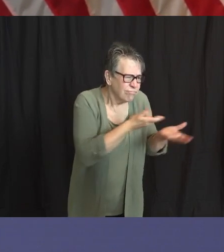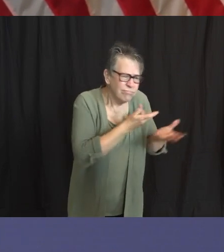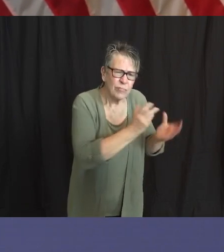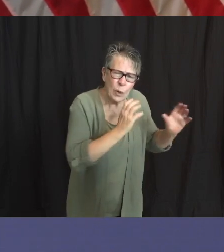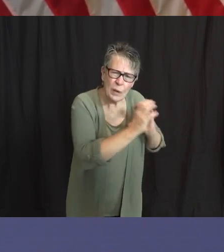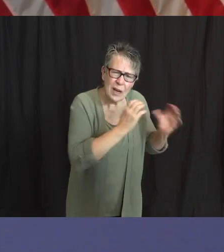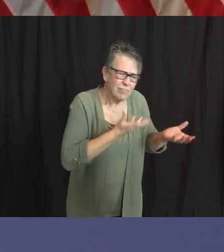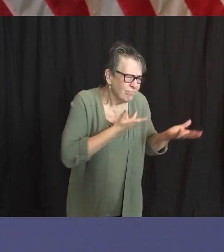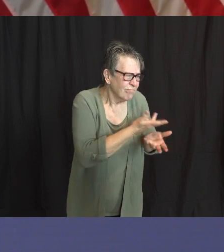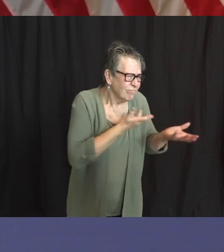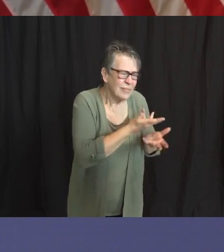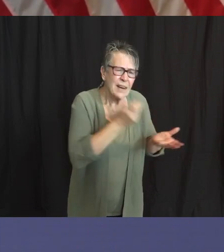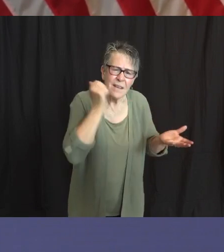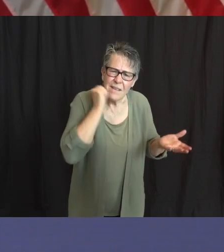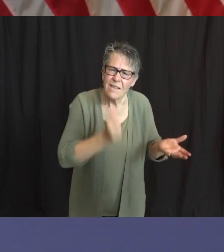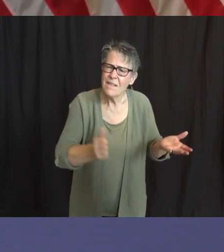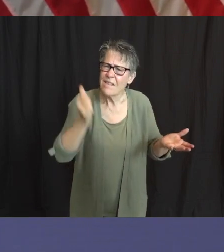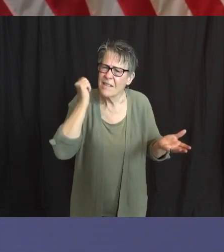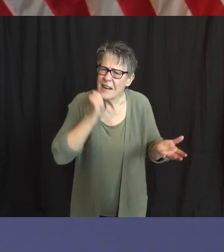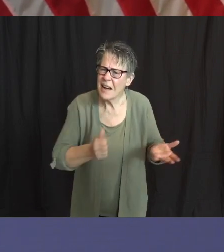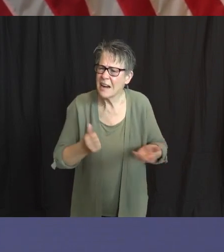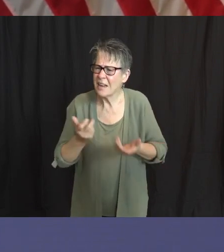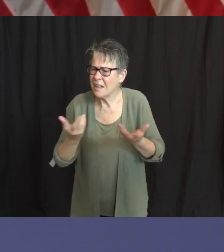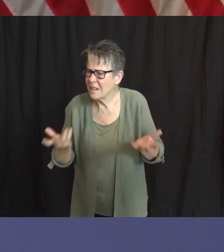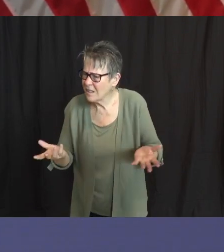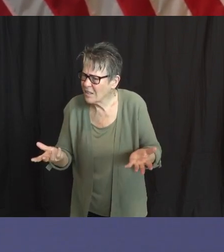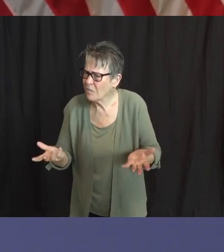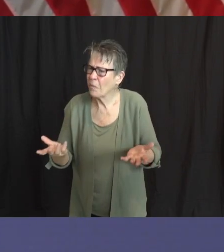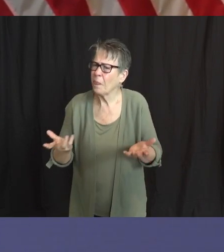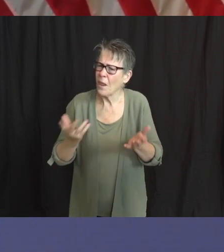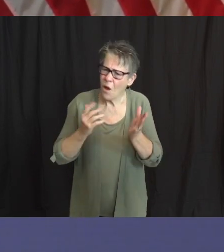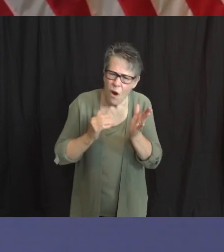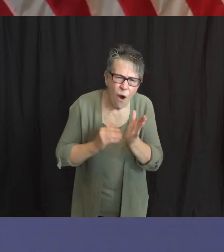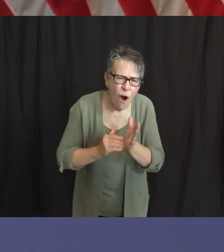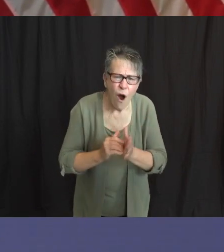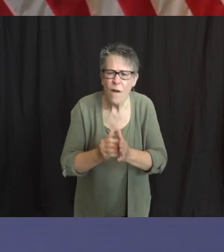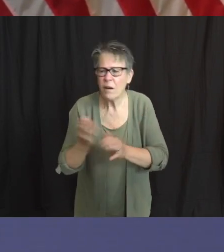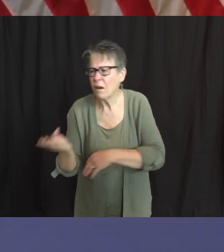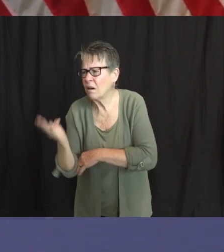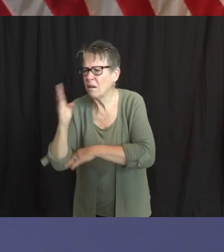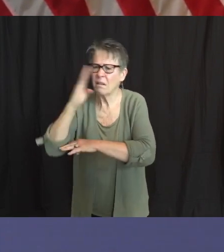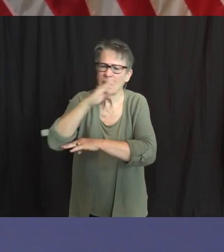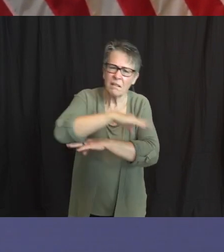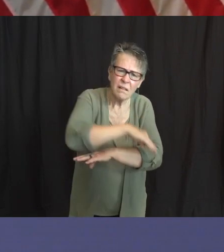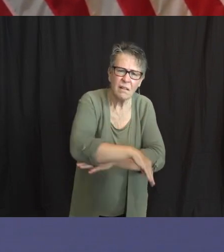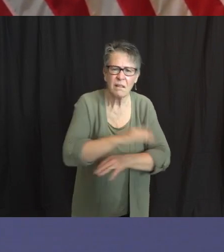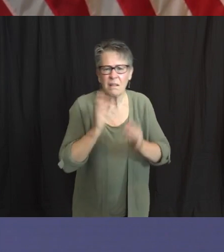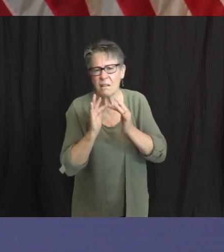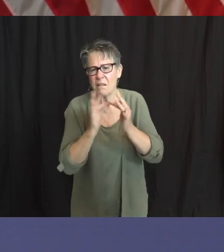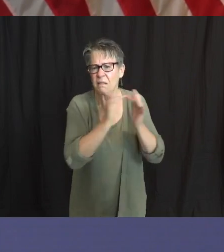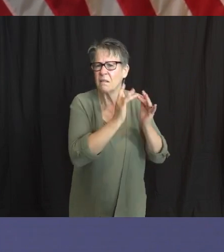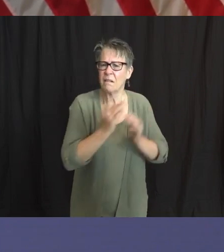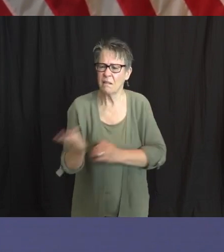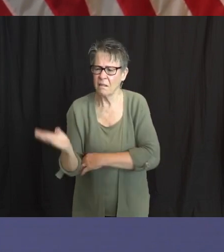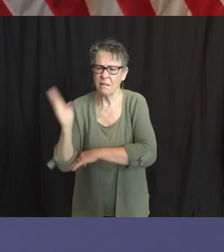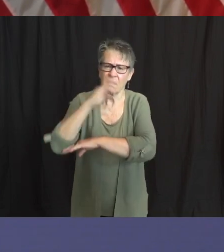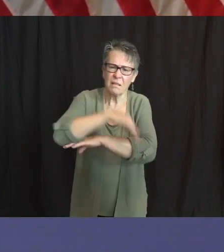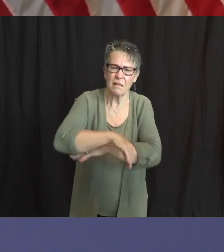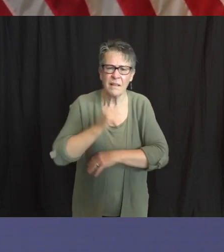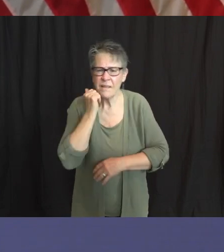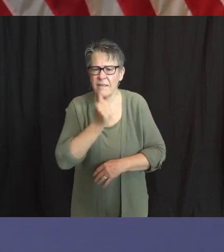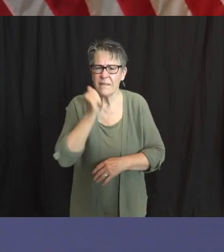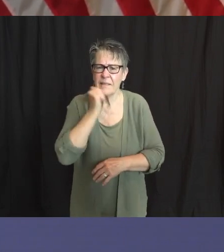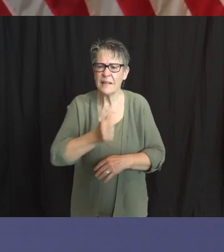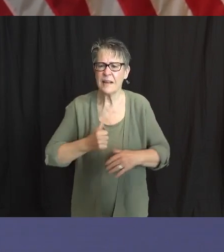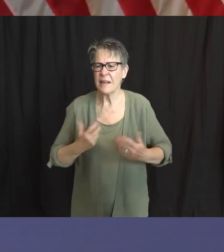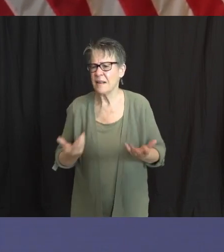scratching her head as to the amount of communication we have. We're constantly communicating. She's welcome to add to that, but before anything